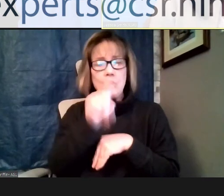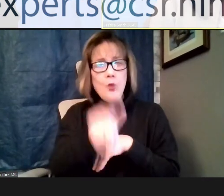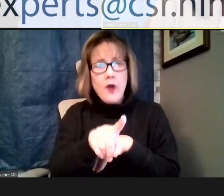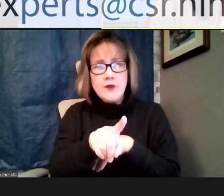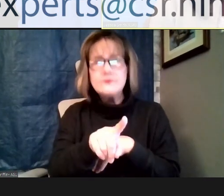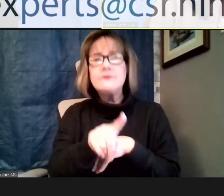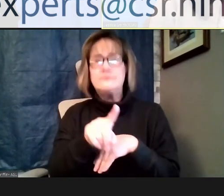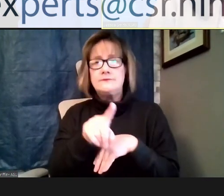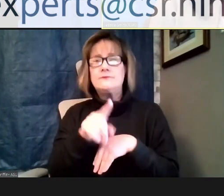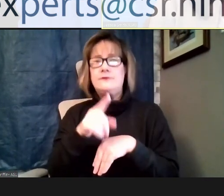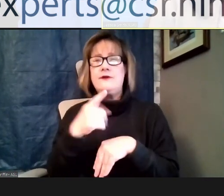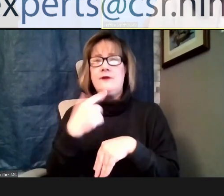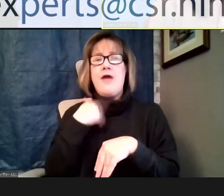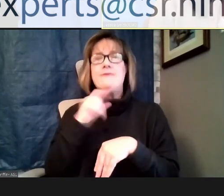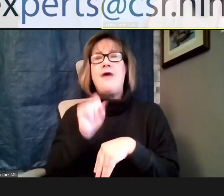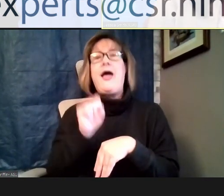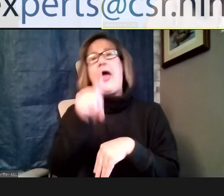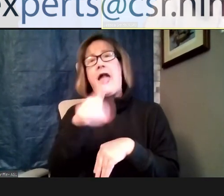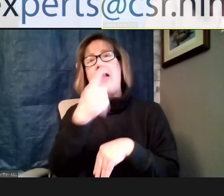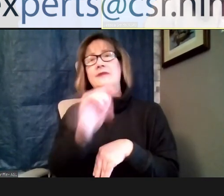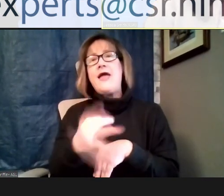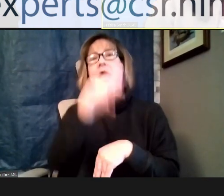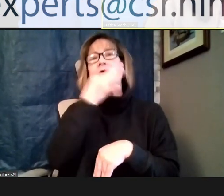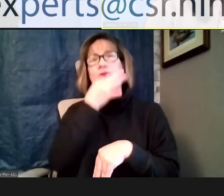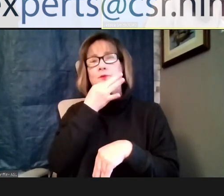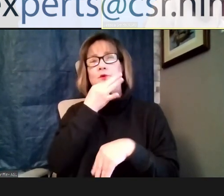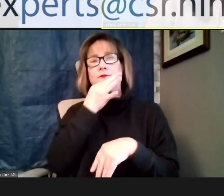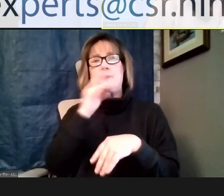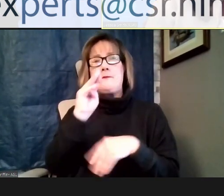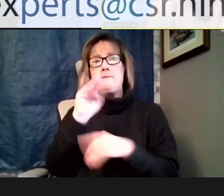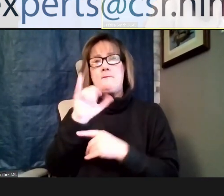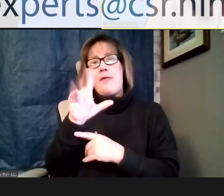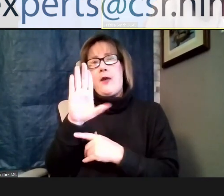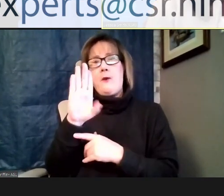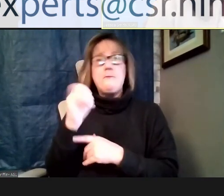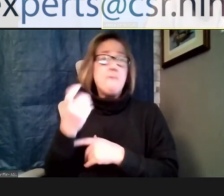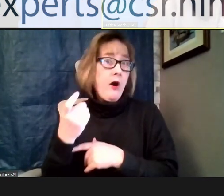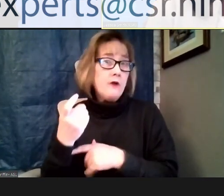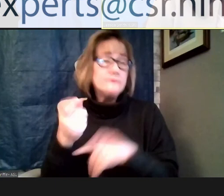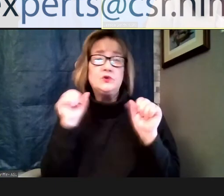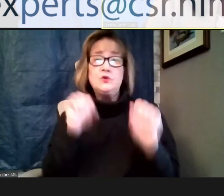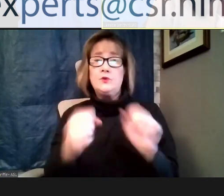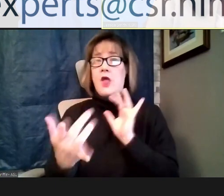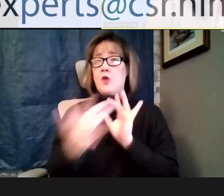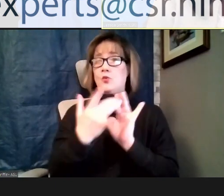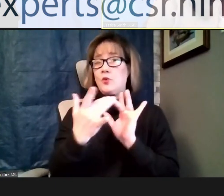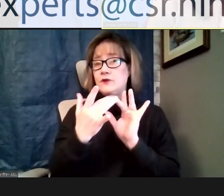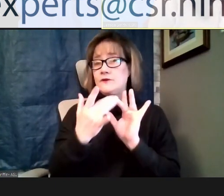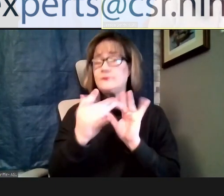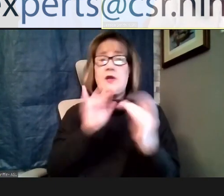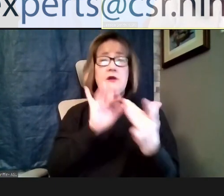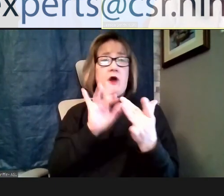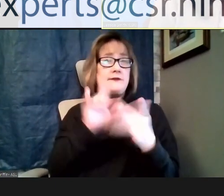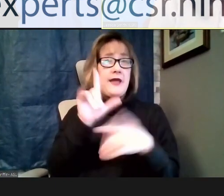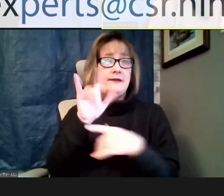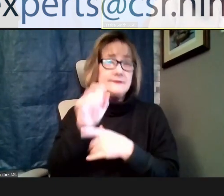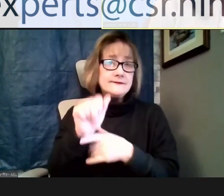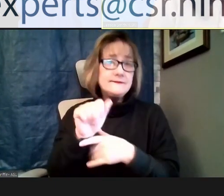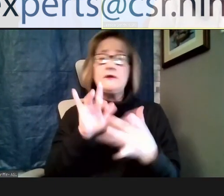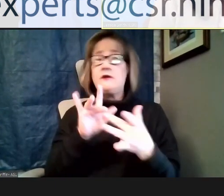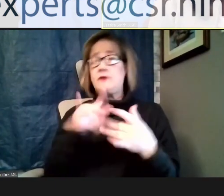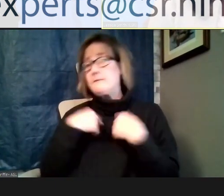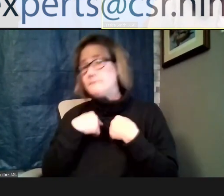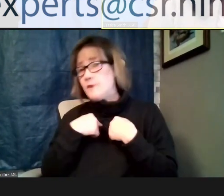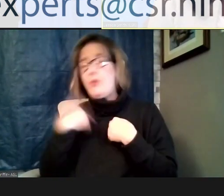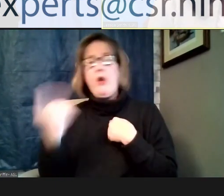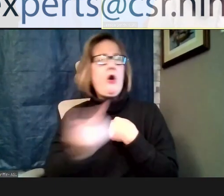Ask the Experts mailbox. You can reach us at. You could contact Lisa. You can contact myself. We're always